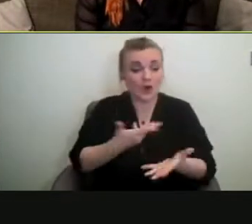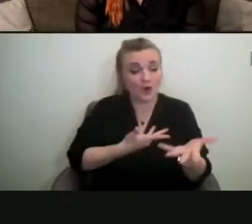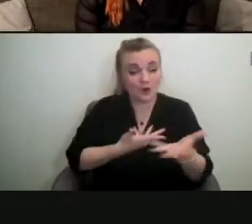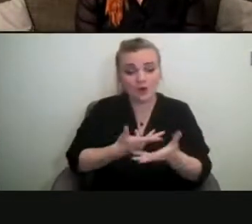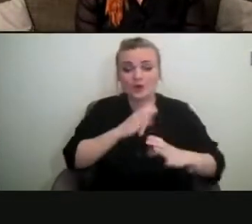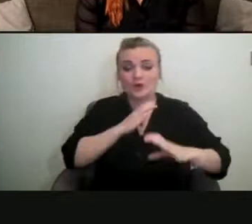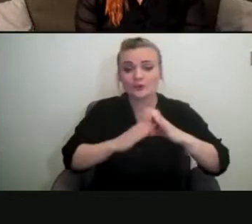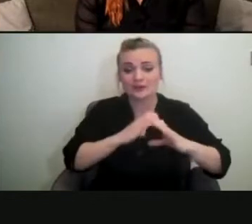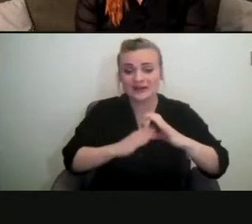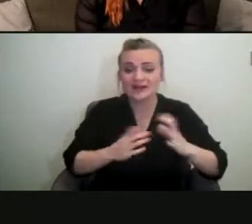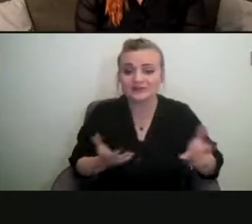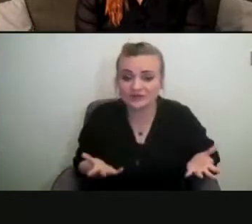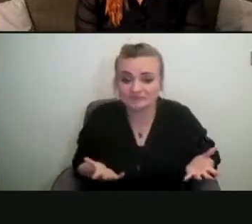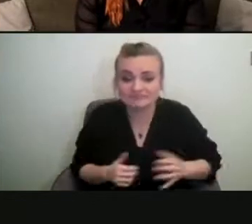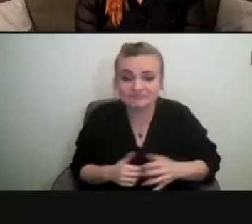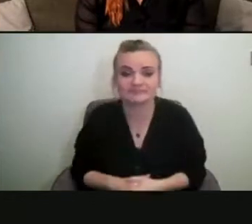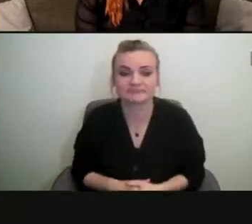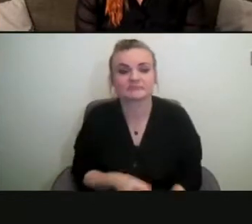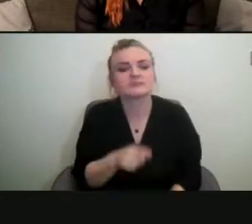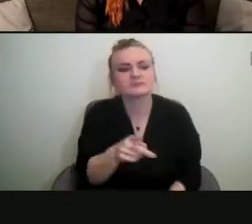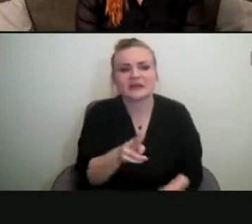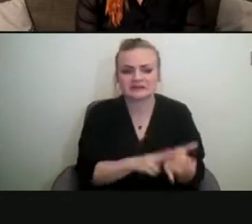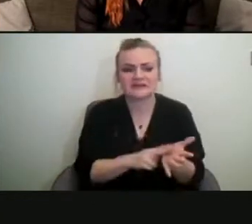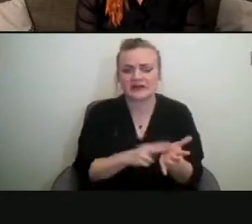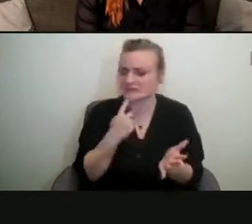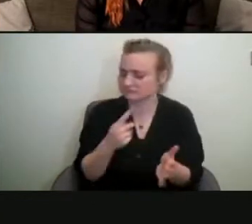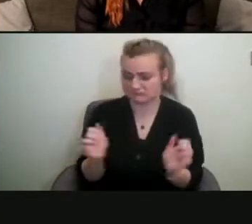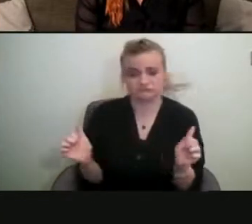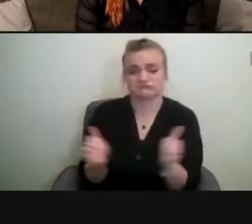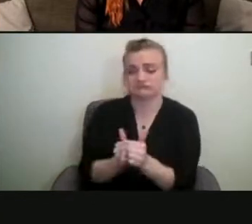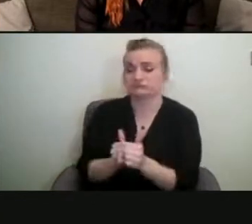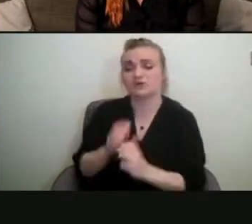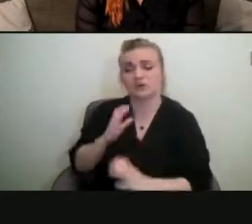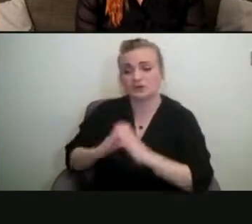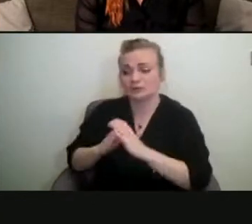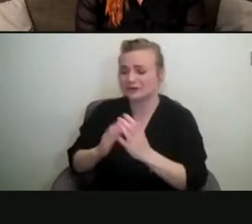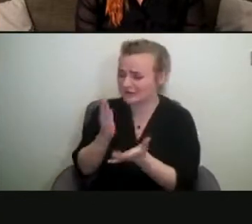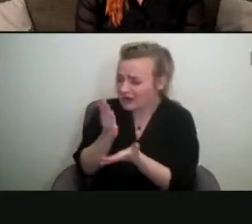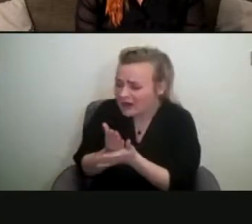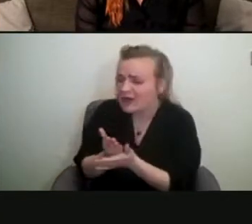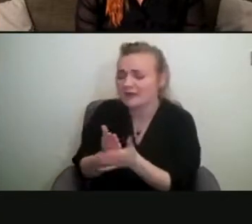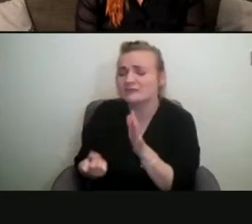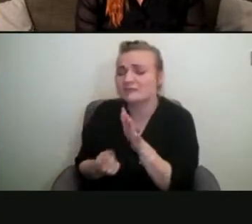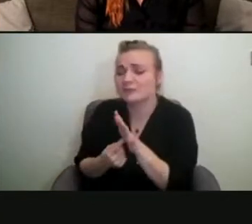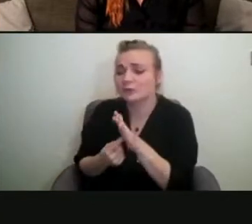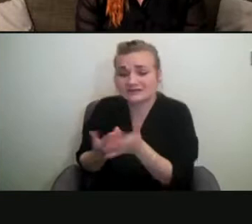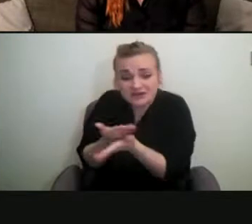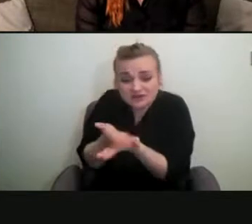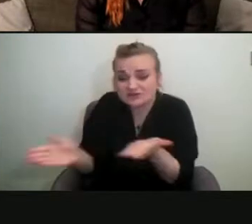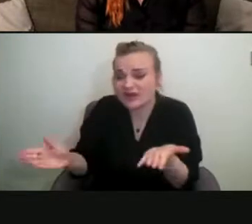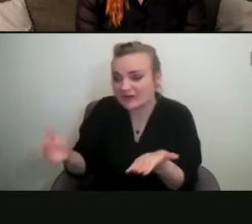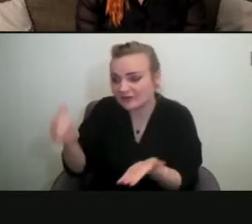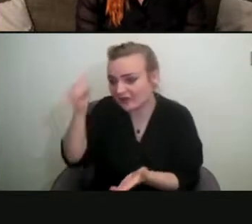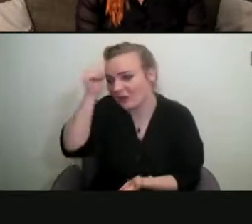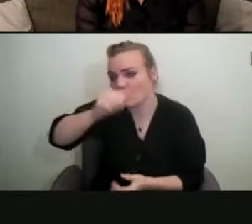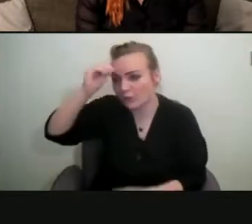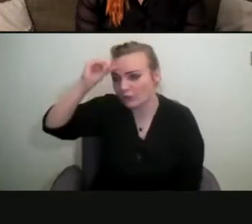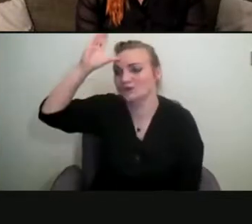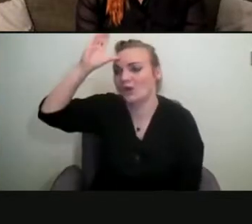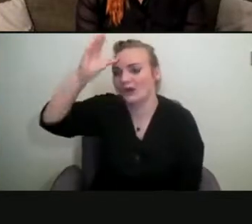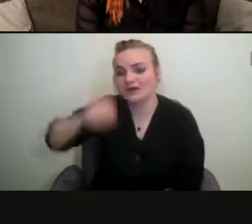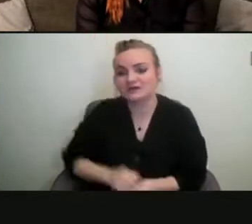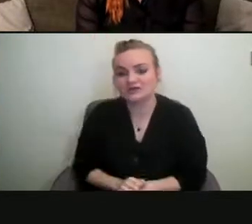Yeah, definitely. Communication is super important, and just sharing that knowledge and information.